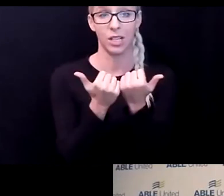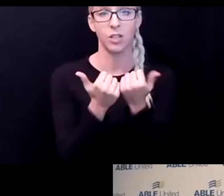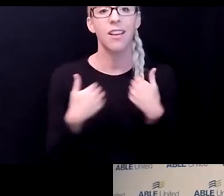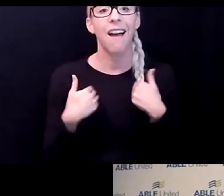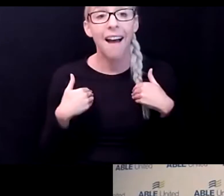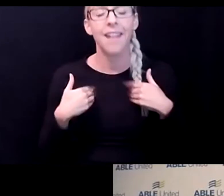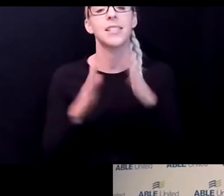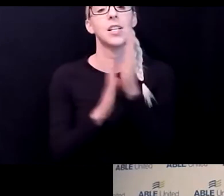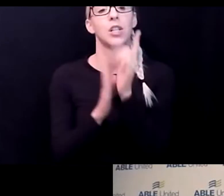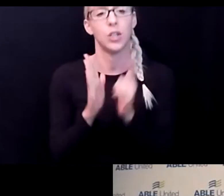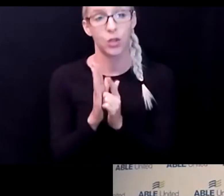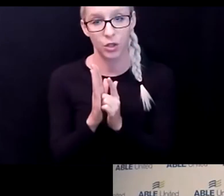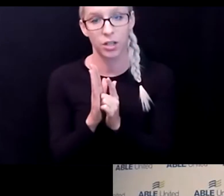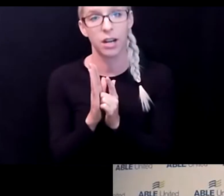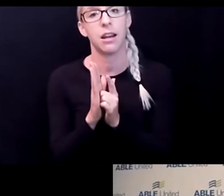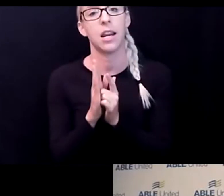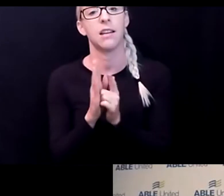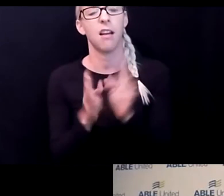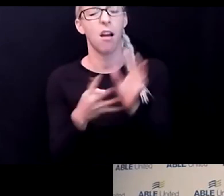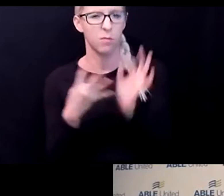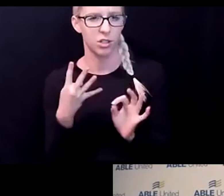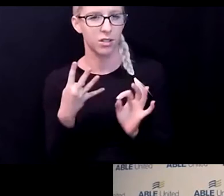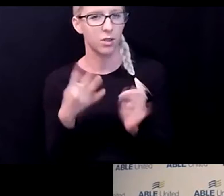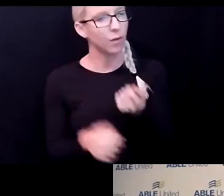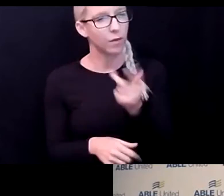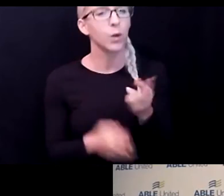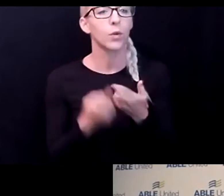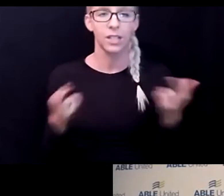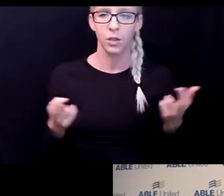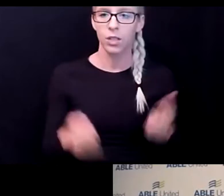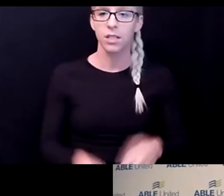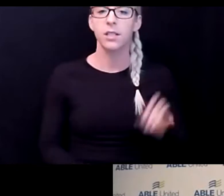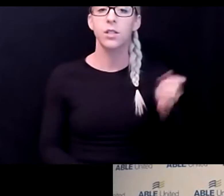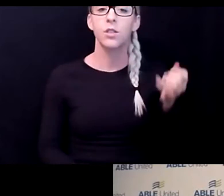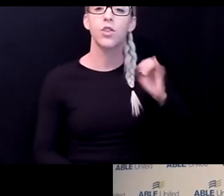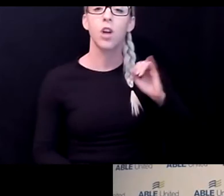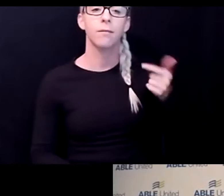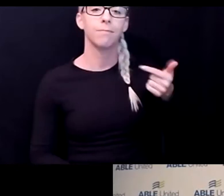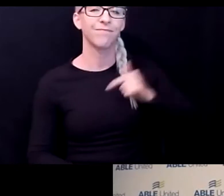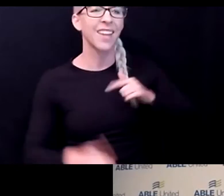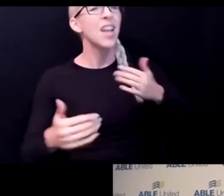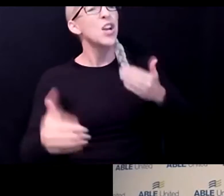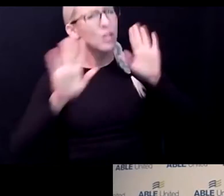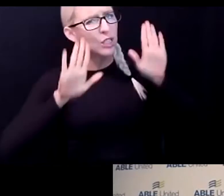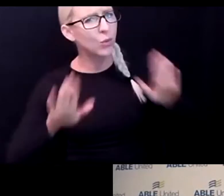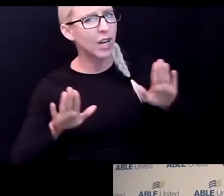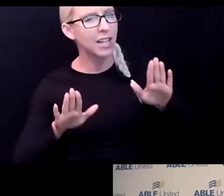So, at least a couple of resources to start with. Yeah, that's great. And to do your research, I think that's a good point to find